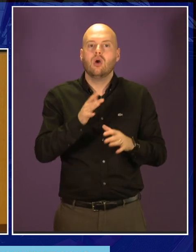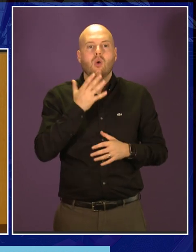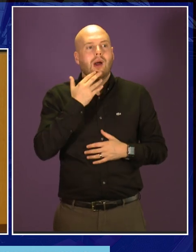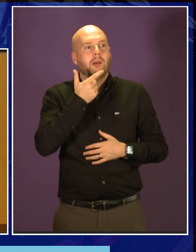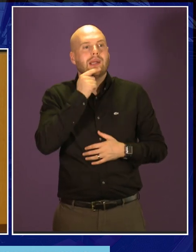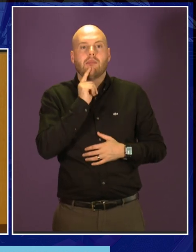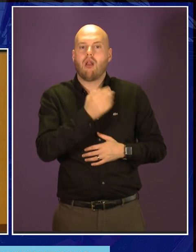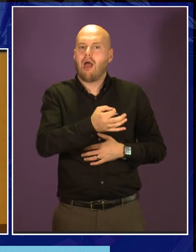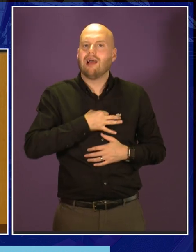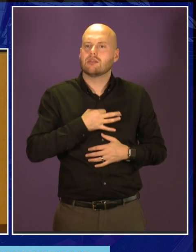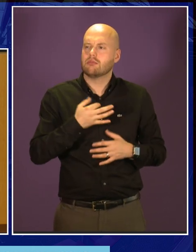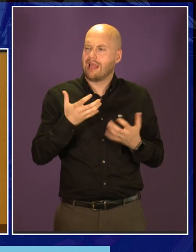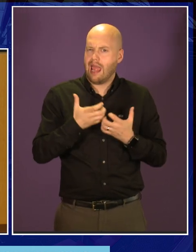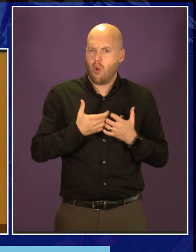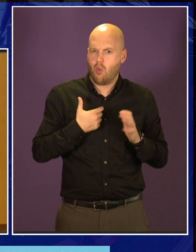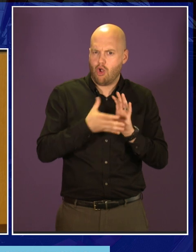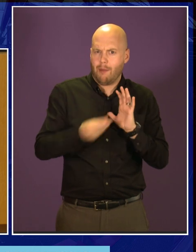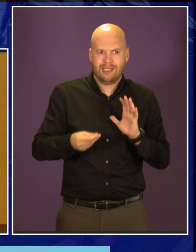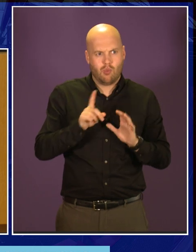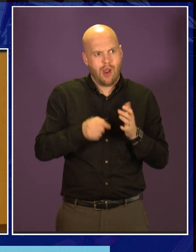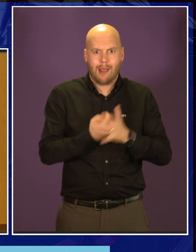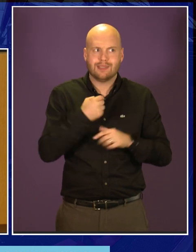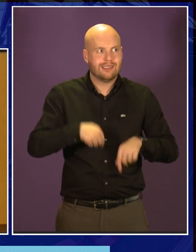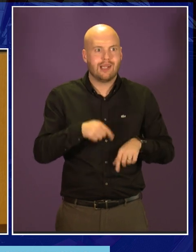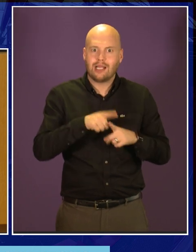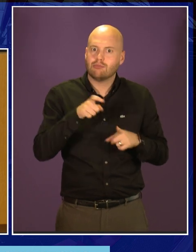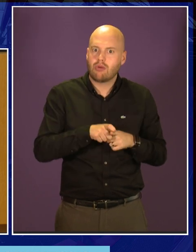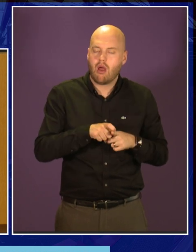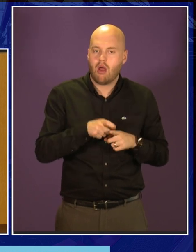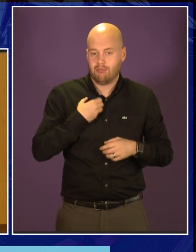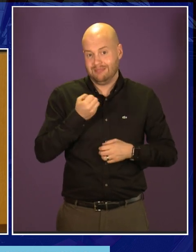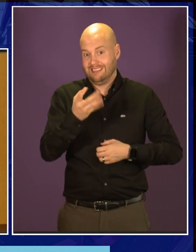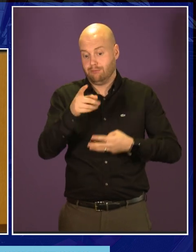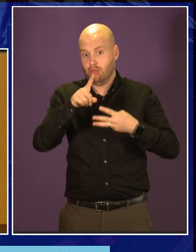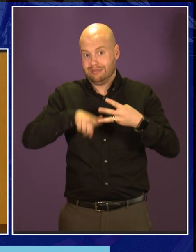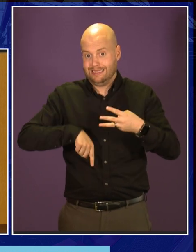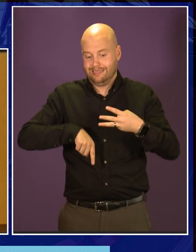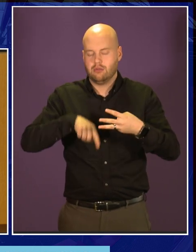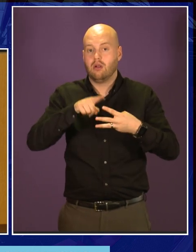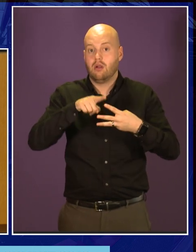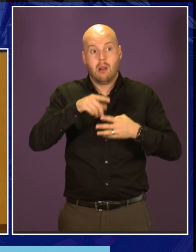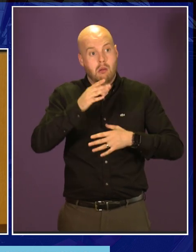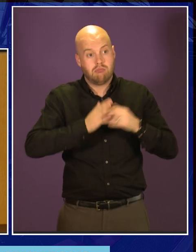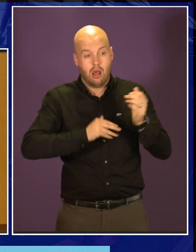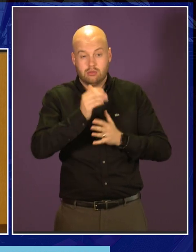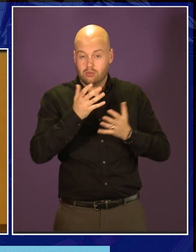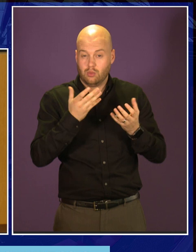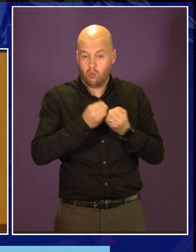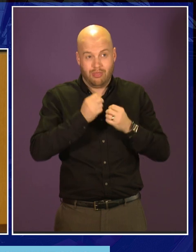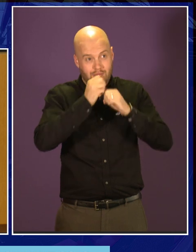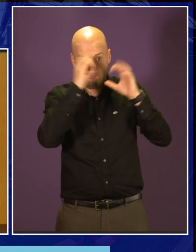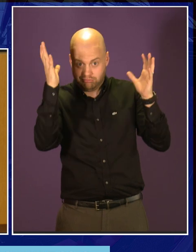happened here in Edinburgh, I would always give them three pieces of advice. Build optimistically, build